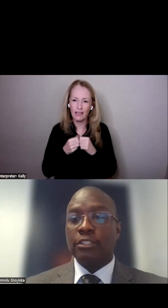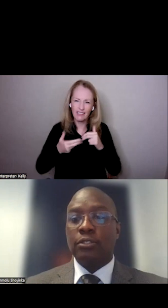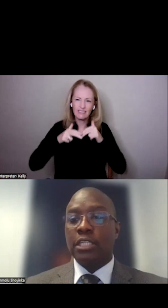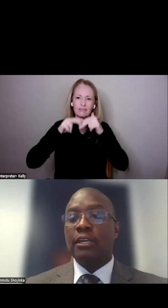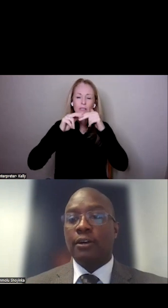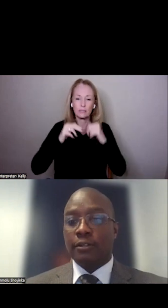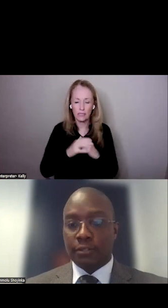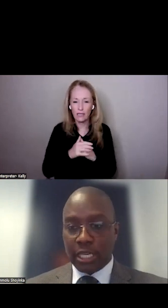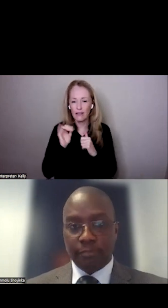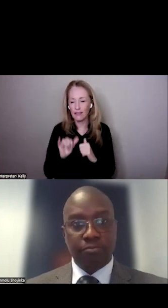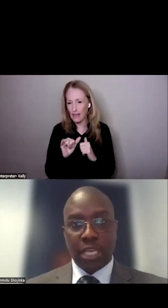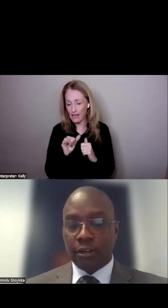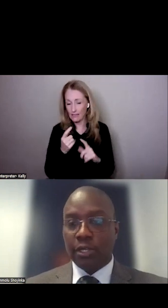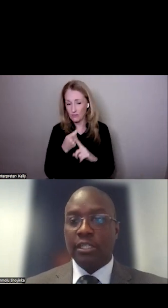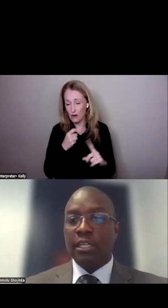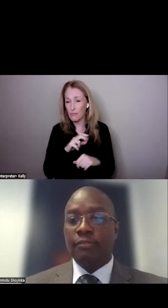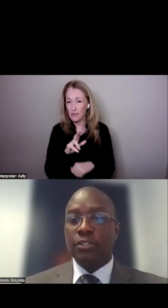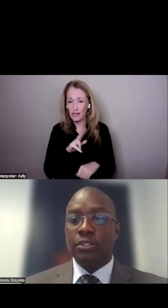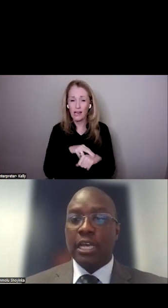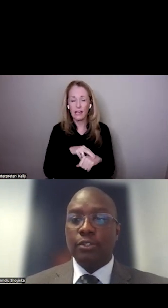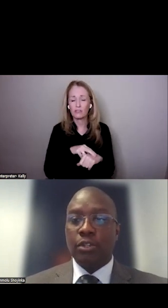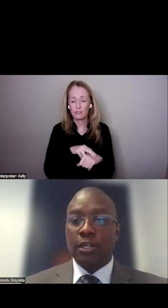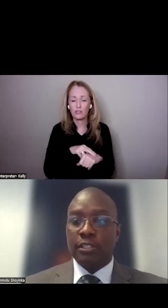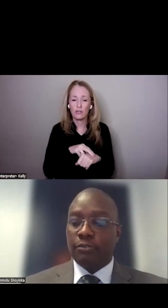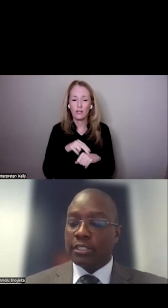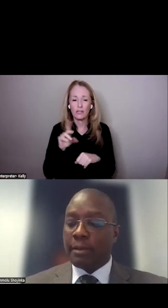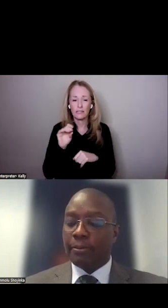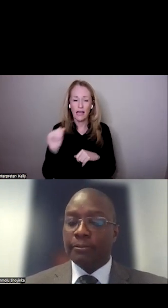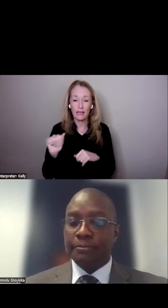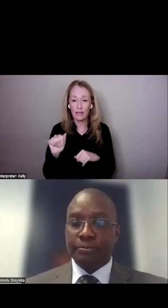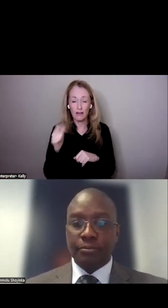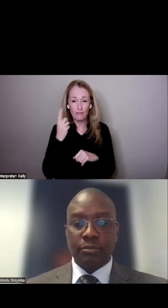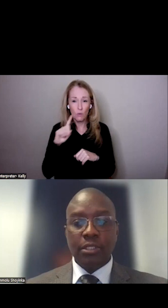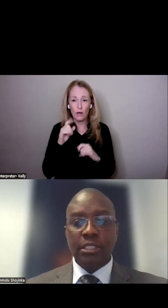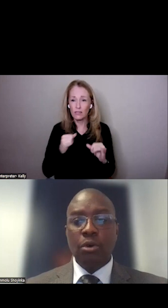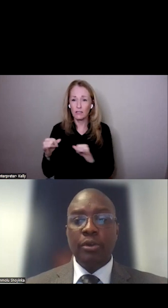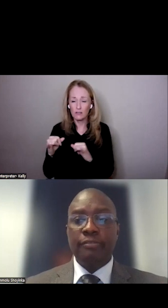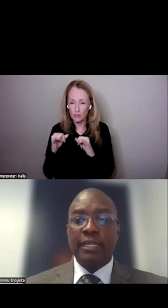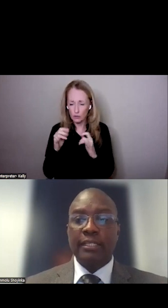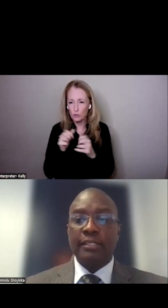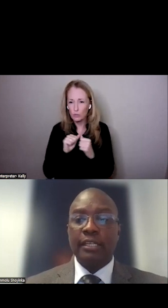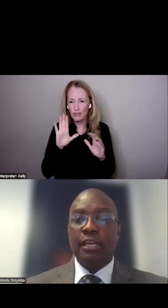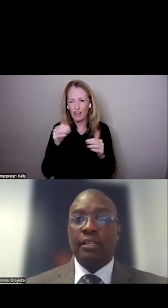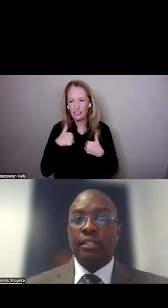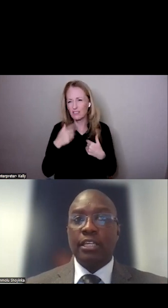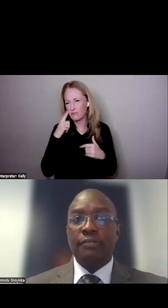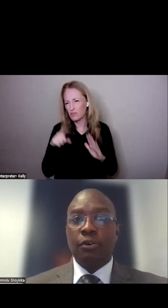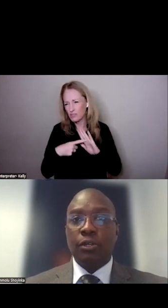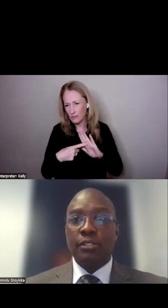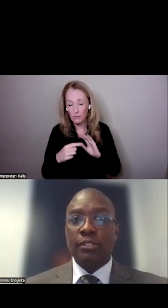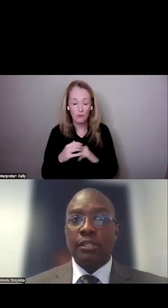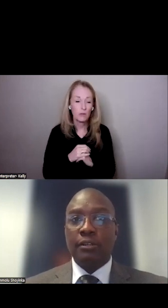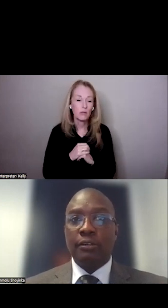the national data on the increase in individuals diagnosed with autism, for example. Now, what we find is